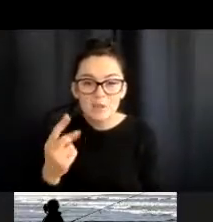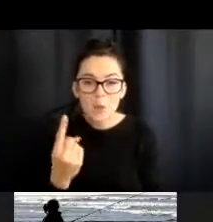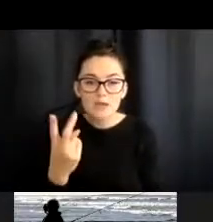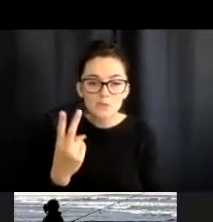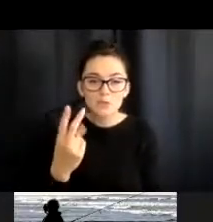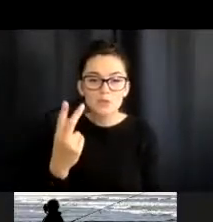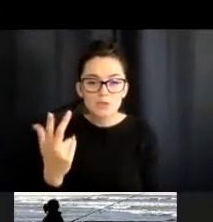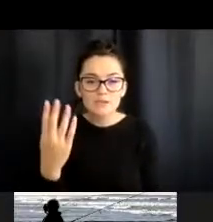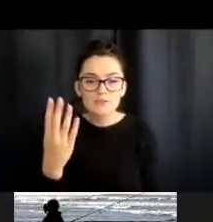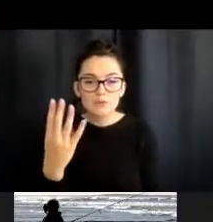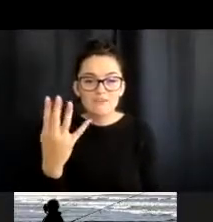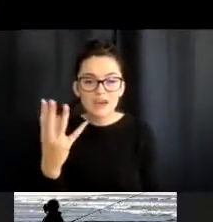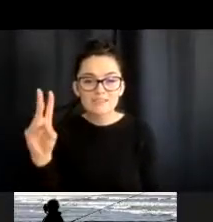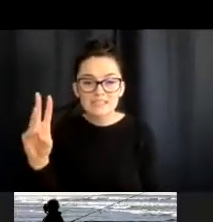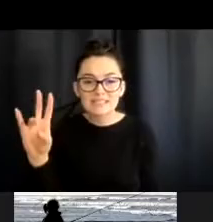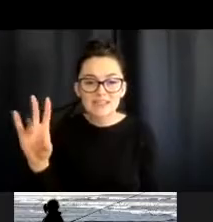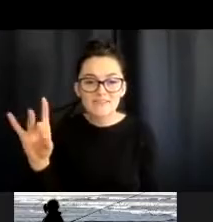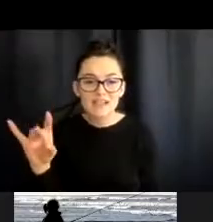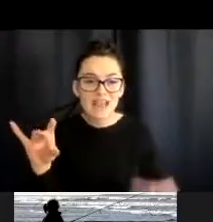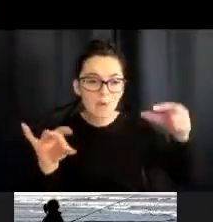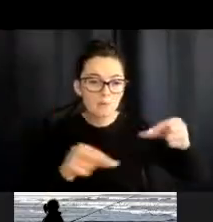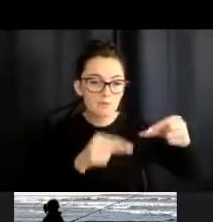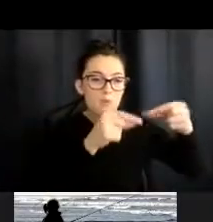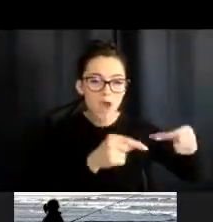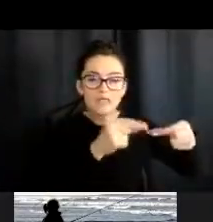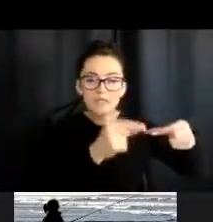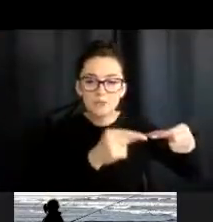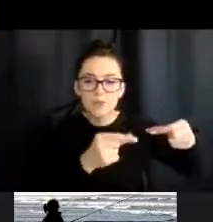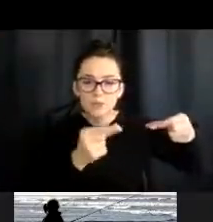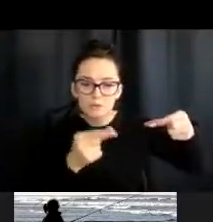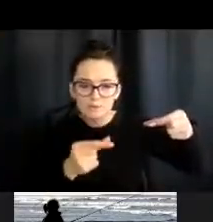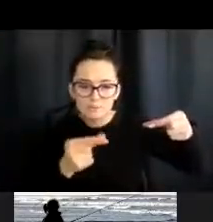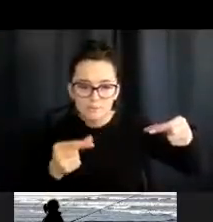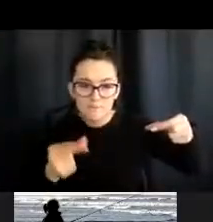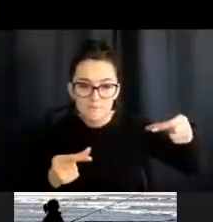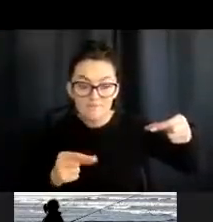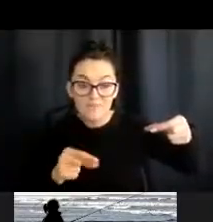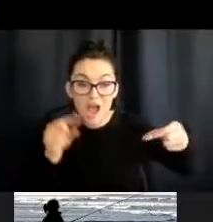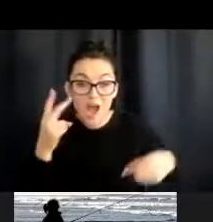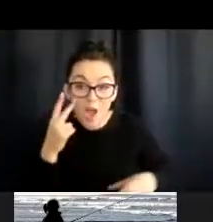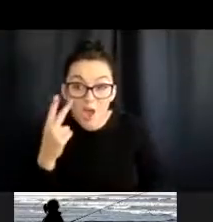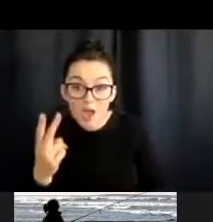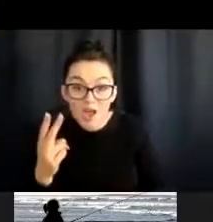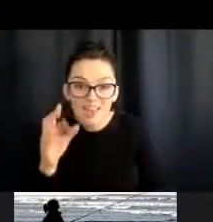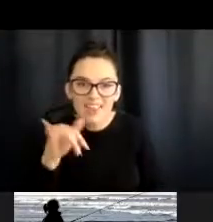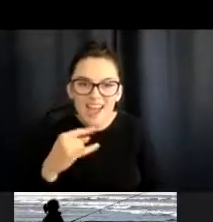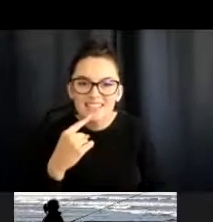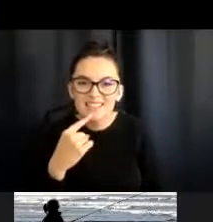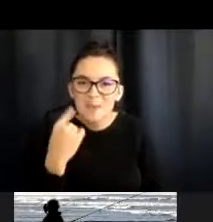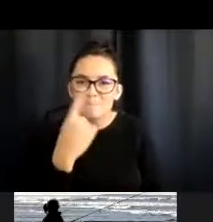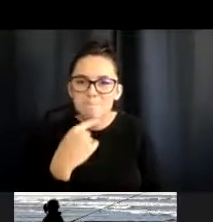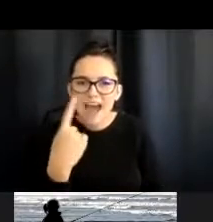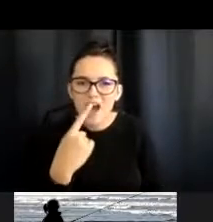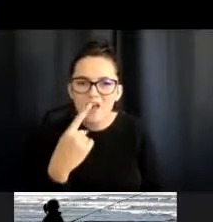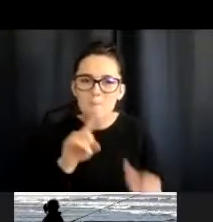3, 4, 5, 6, 7, 8. And then look at this. That is the mouth, but also the